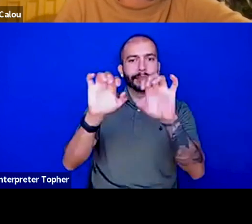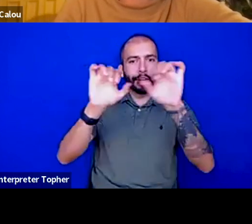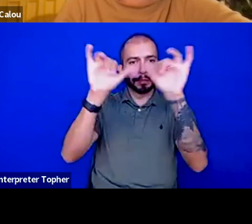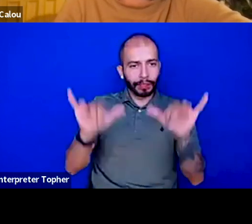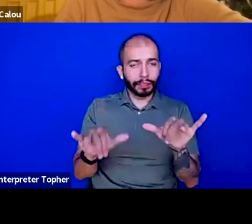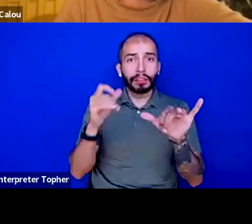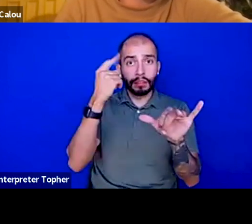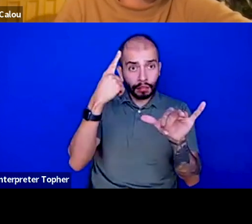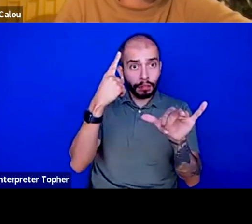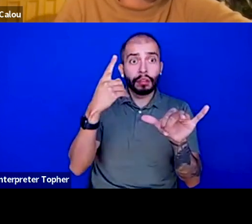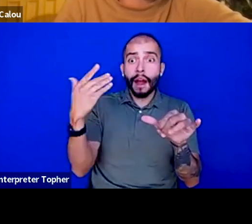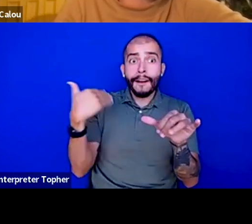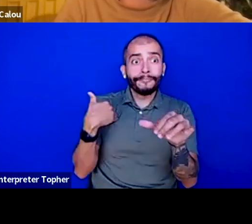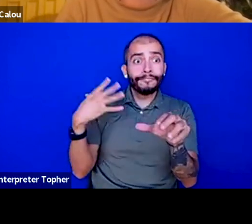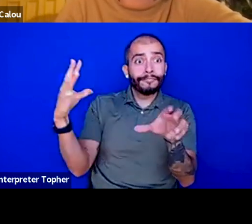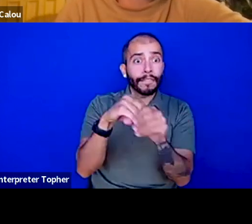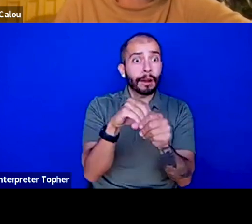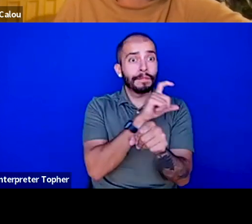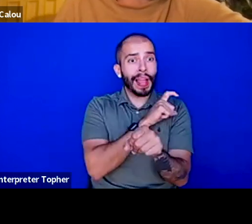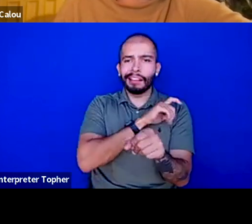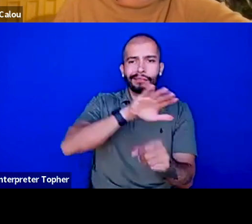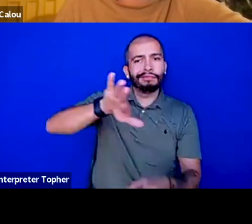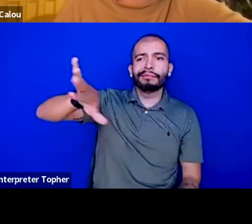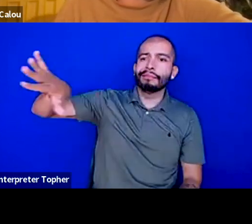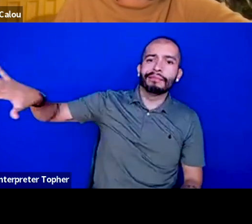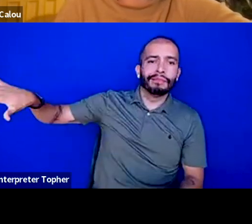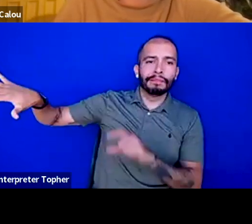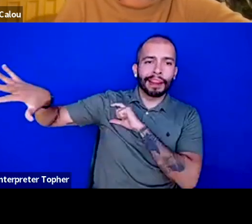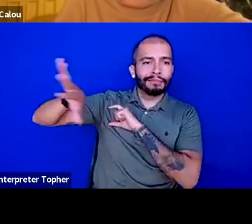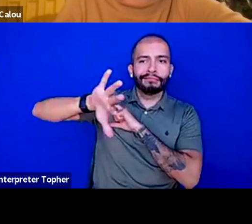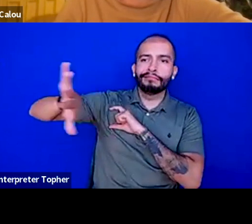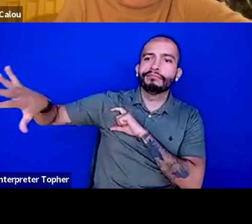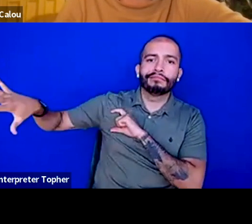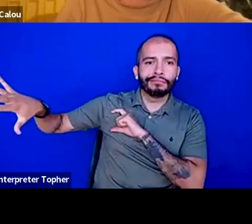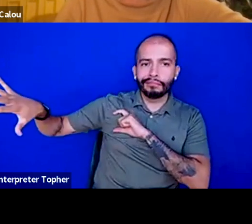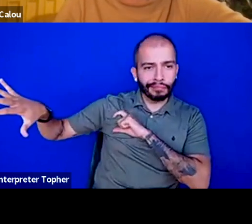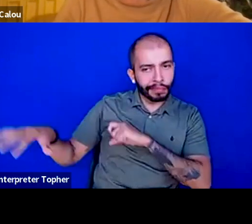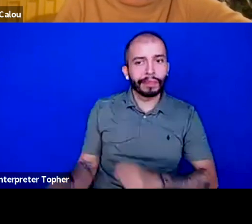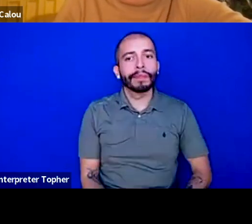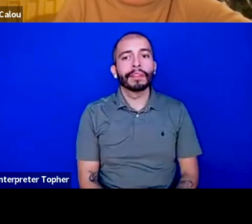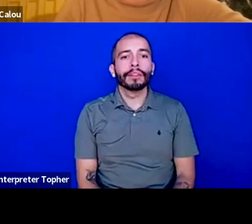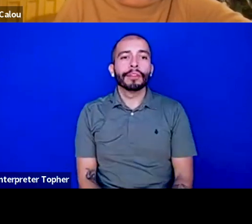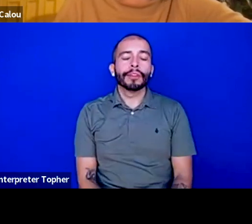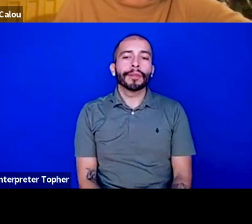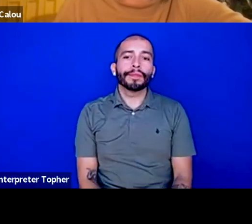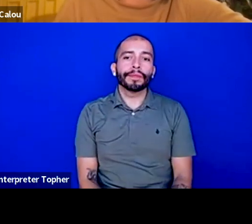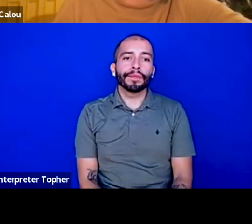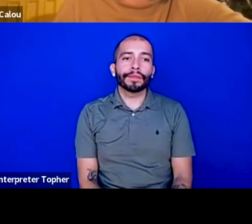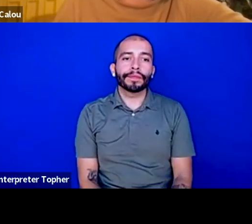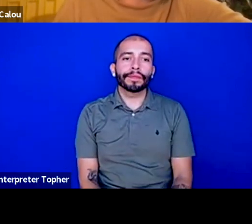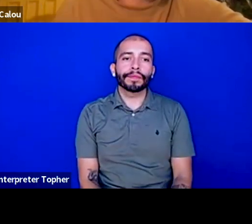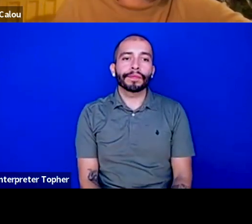support that does not utilize police instead of further entrenching that partnership with them and expanding the use